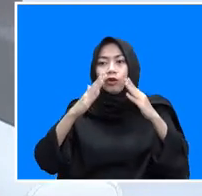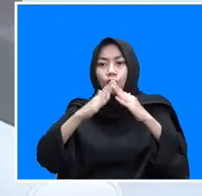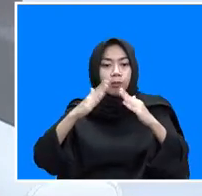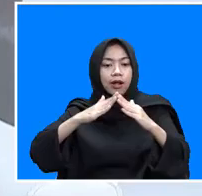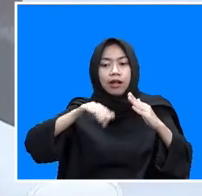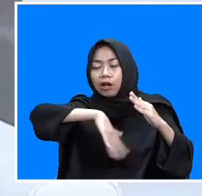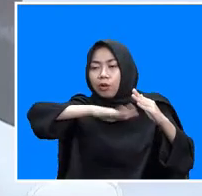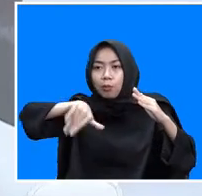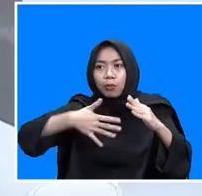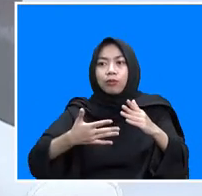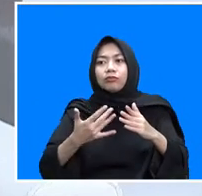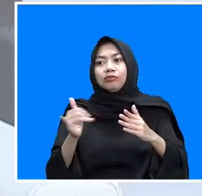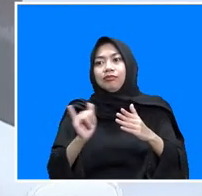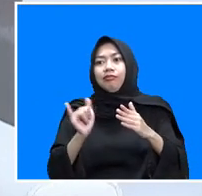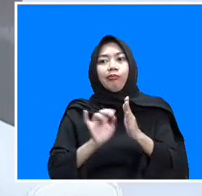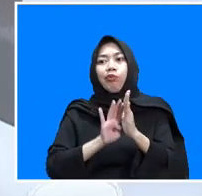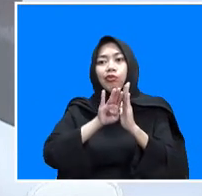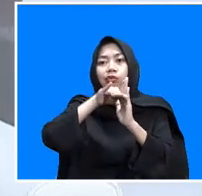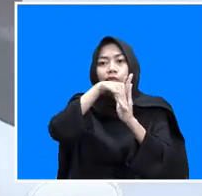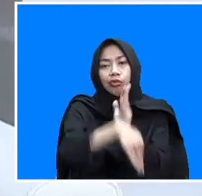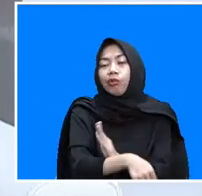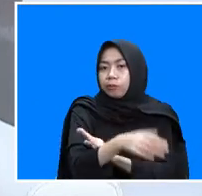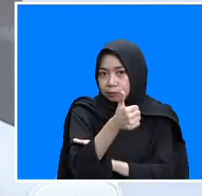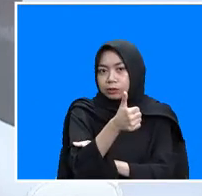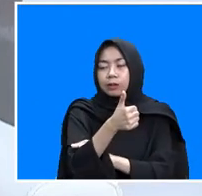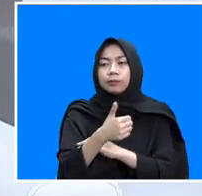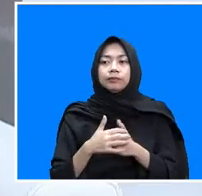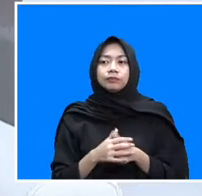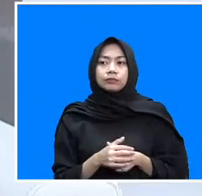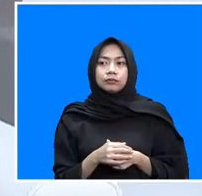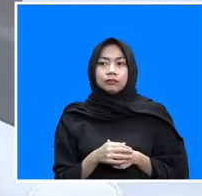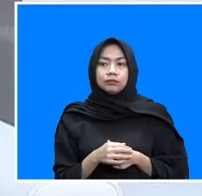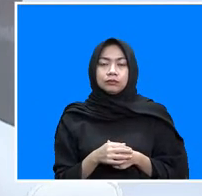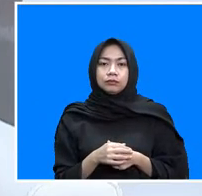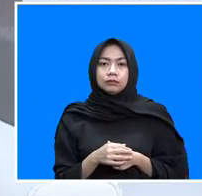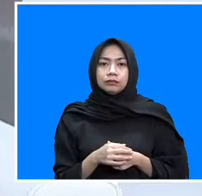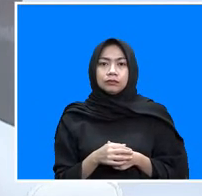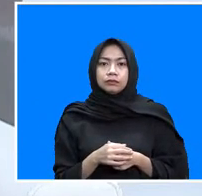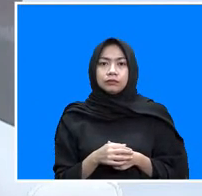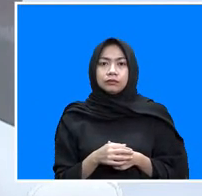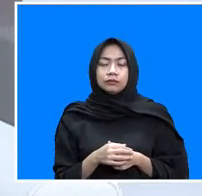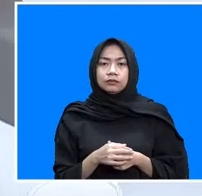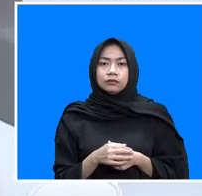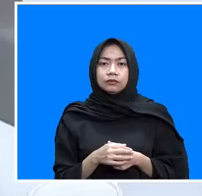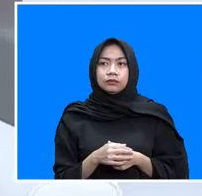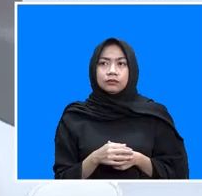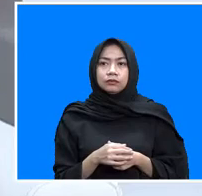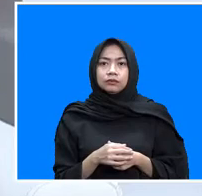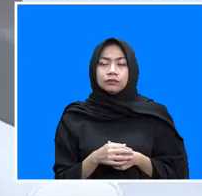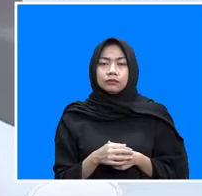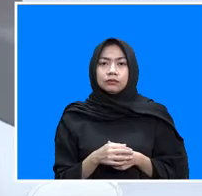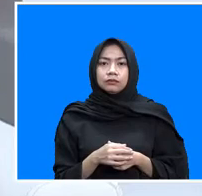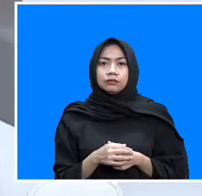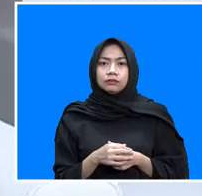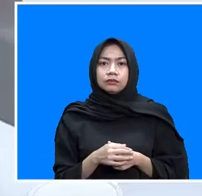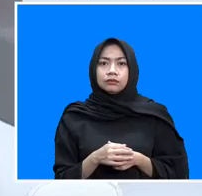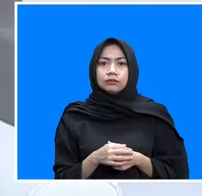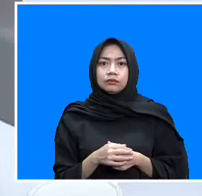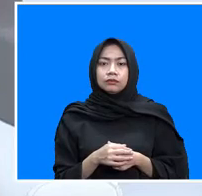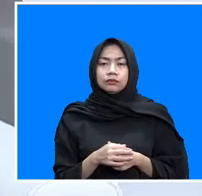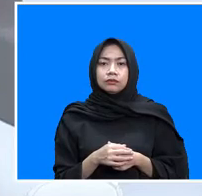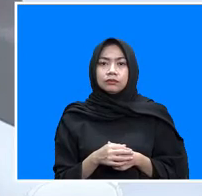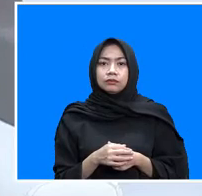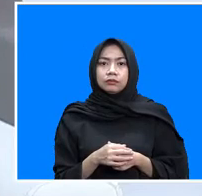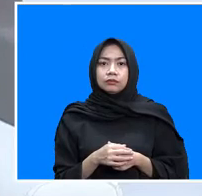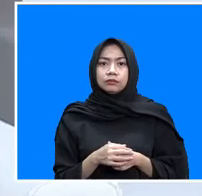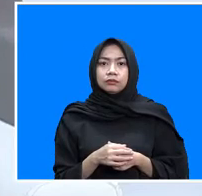may occur. And I think the other thing to think about also is the impact that the pandemic has had,